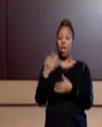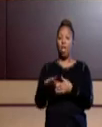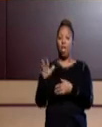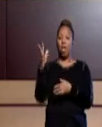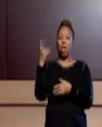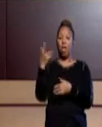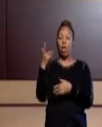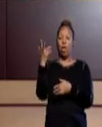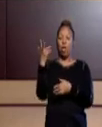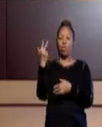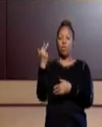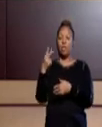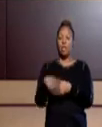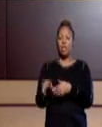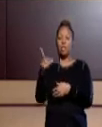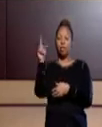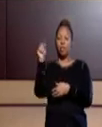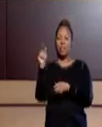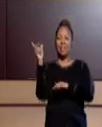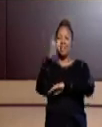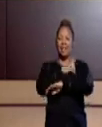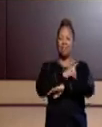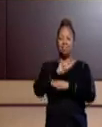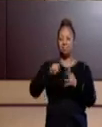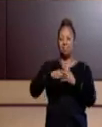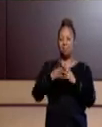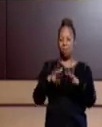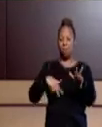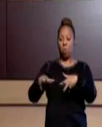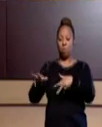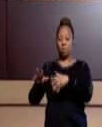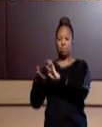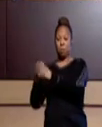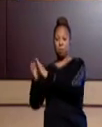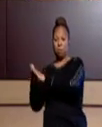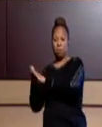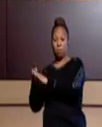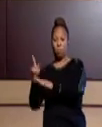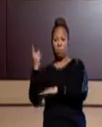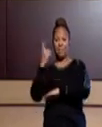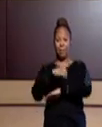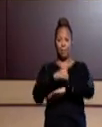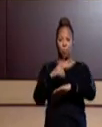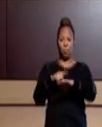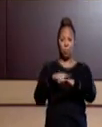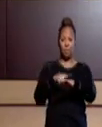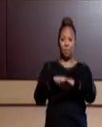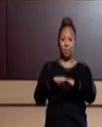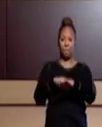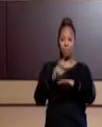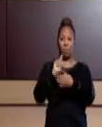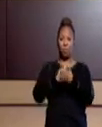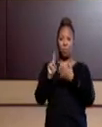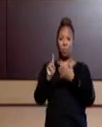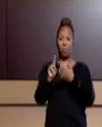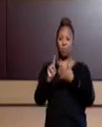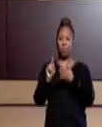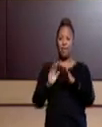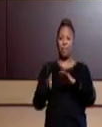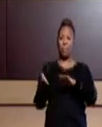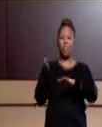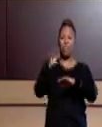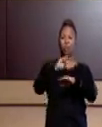to change, right? So if you could just start off by walking around the block one time, right, for a week, and then increase